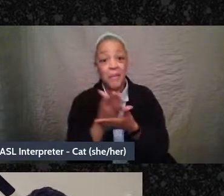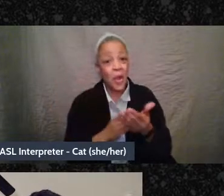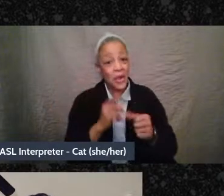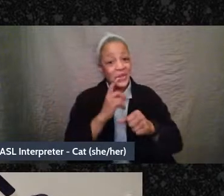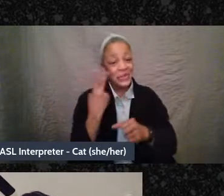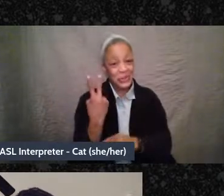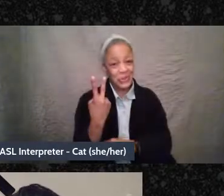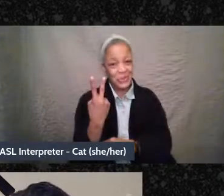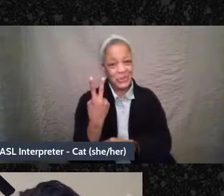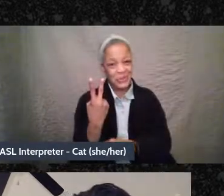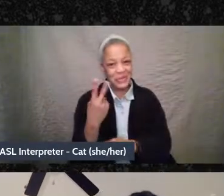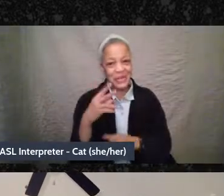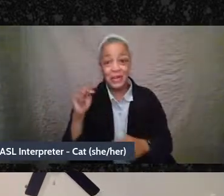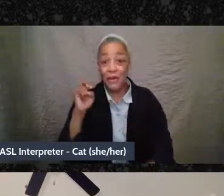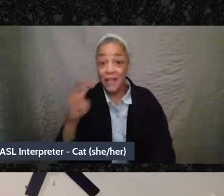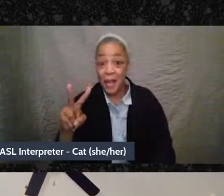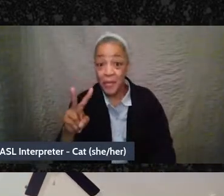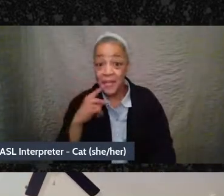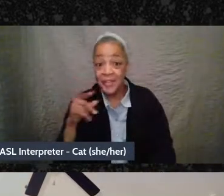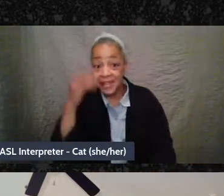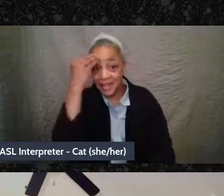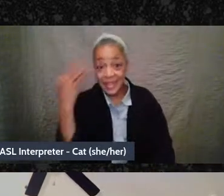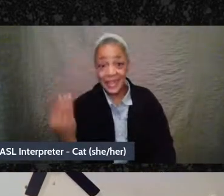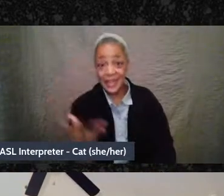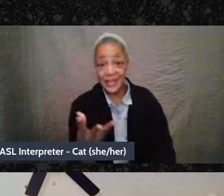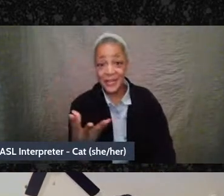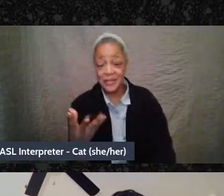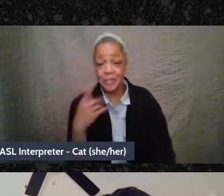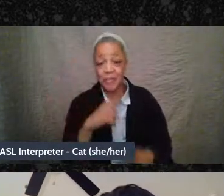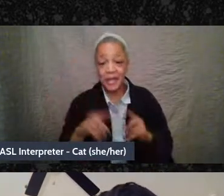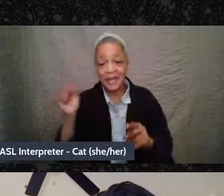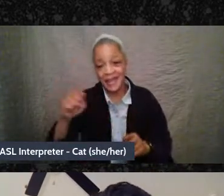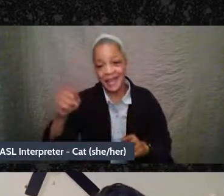looks like in November. But yeah.